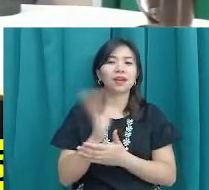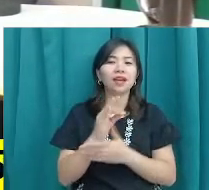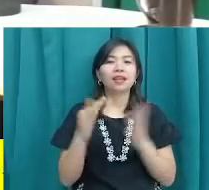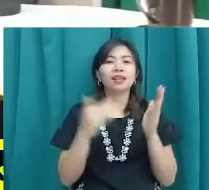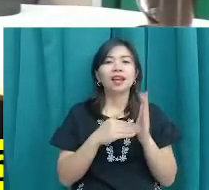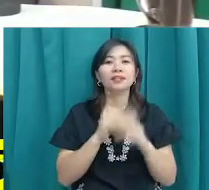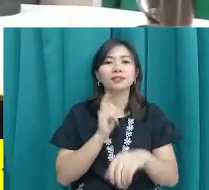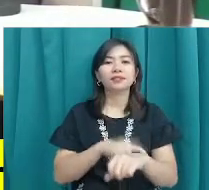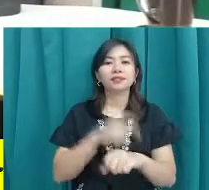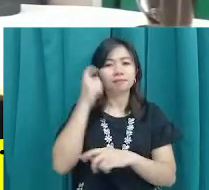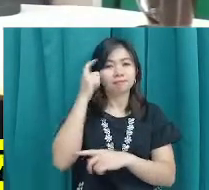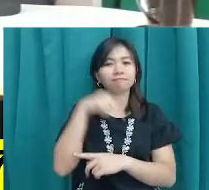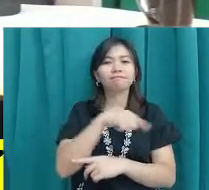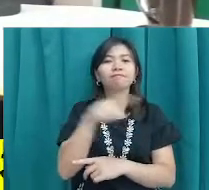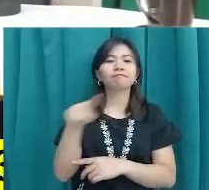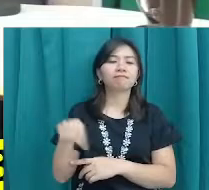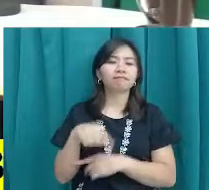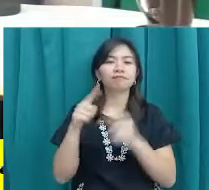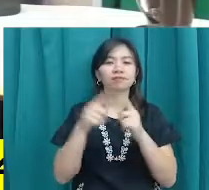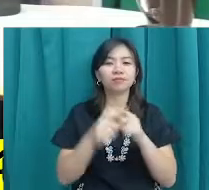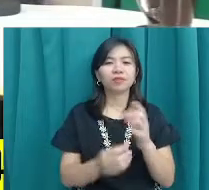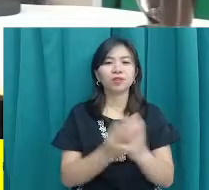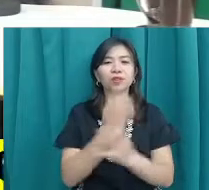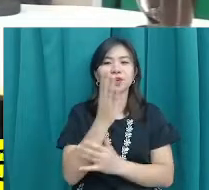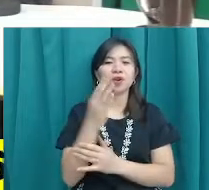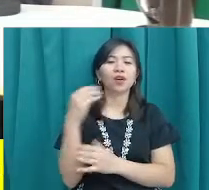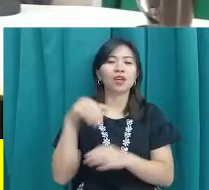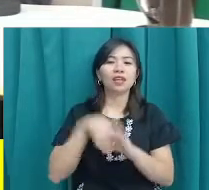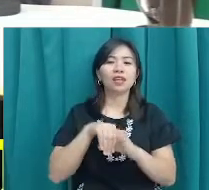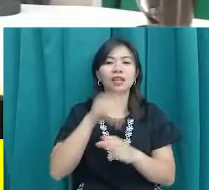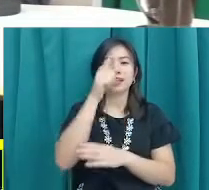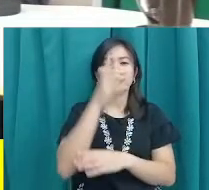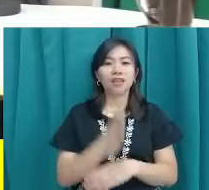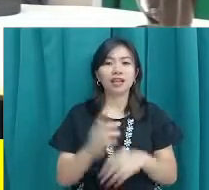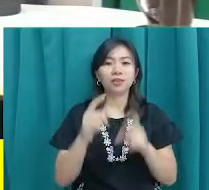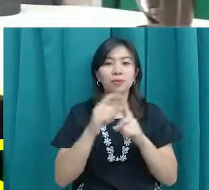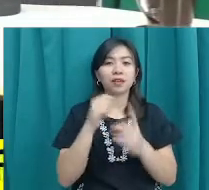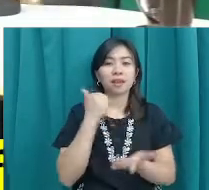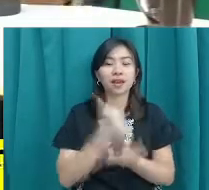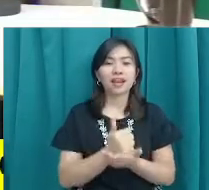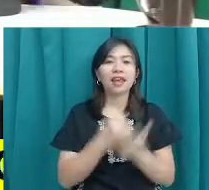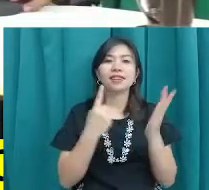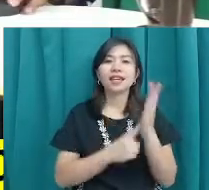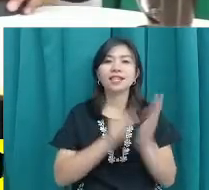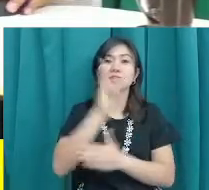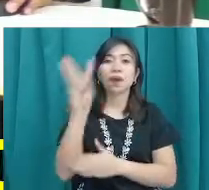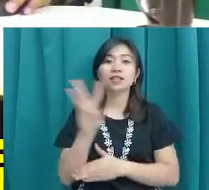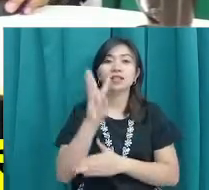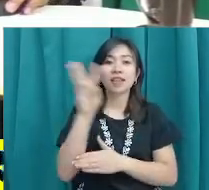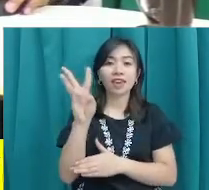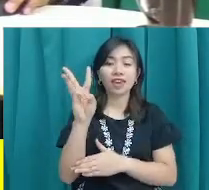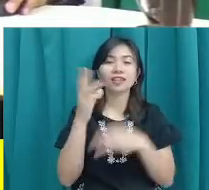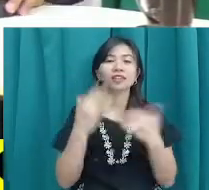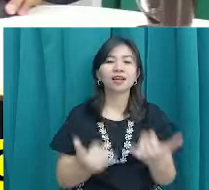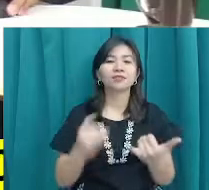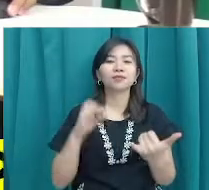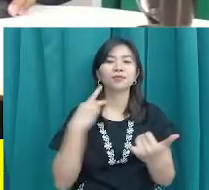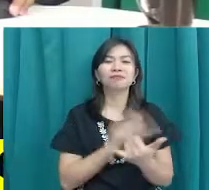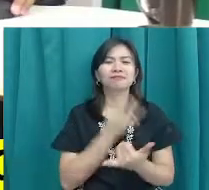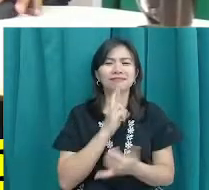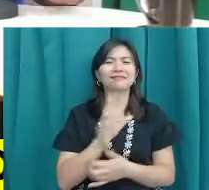again for another episode to grow in the light of God's Word. Ngayon ay Wednesday episode natin. We are live.